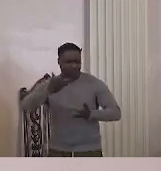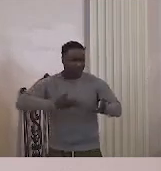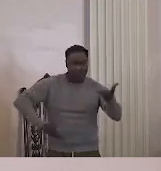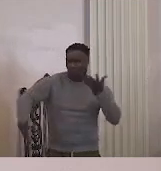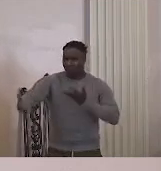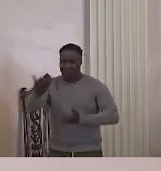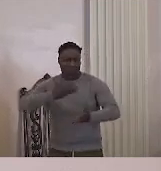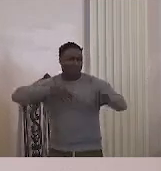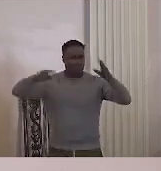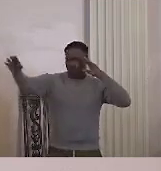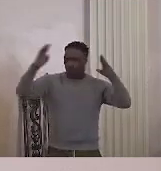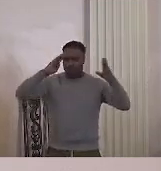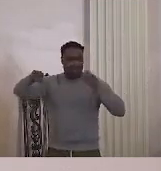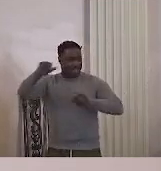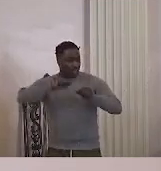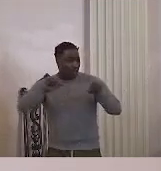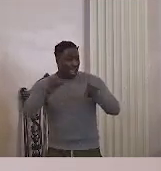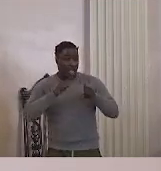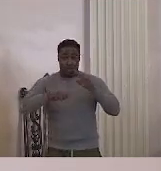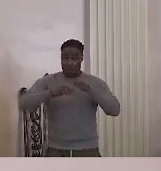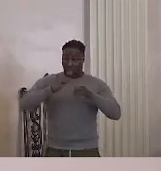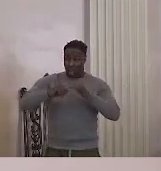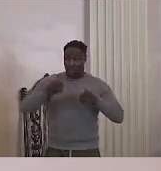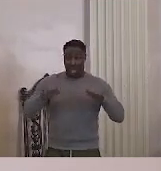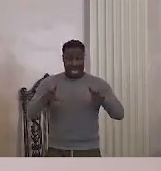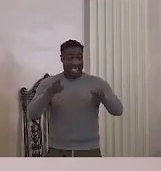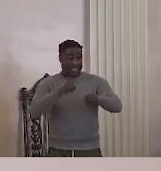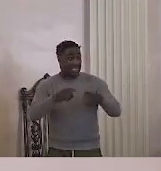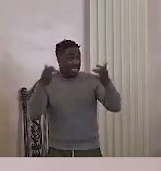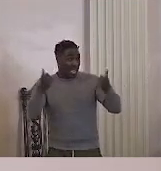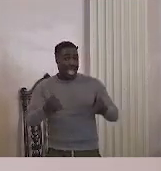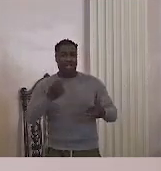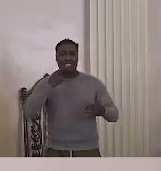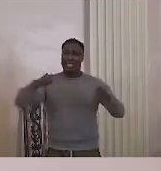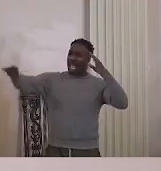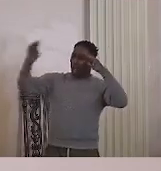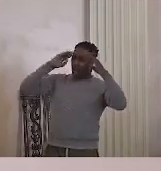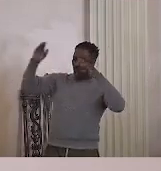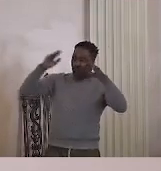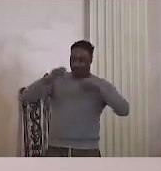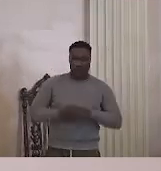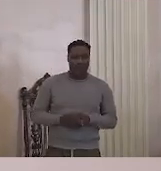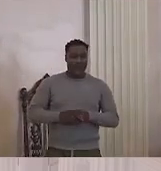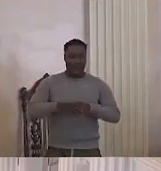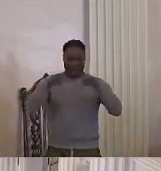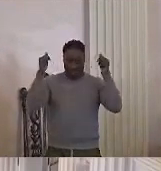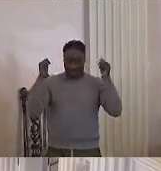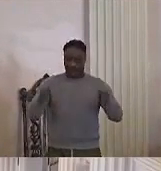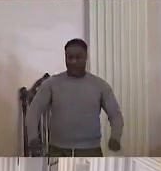greet one another as you are comfortable. Let's take time now to say hello and offer greetings.